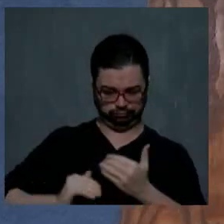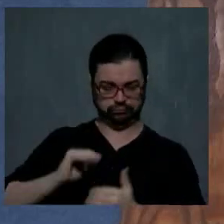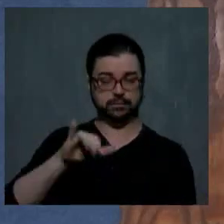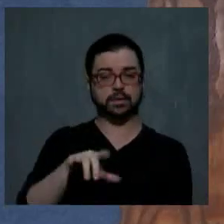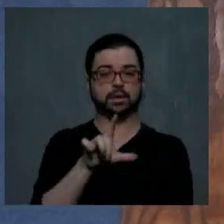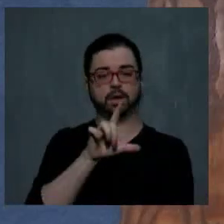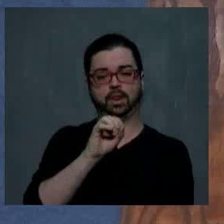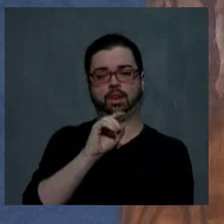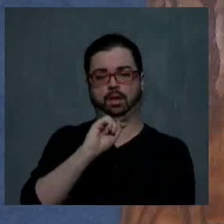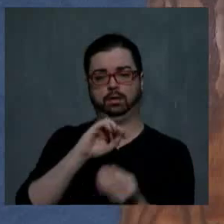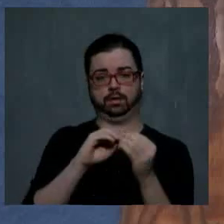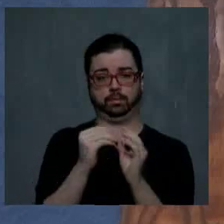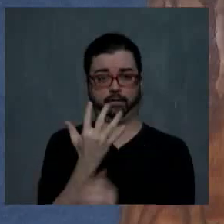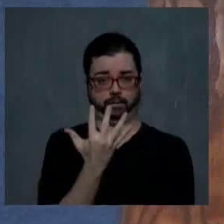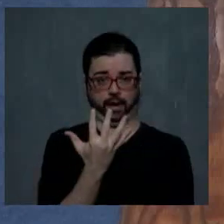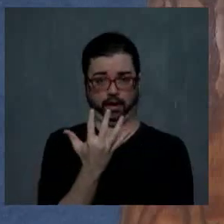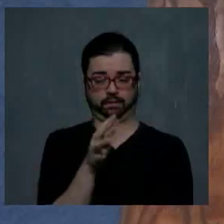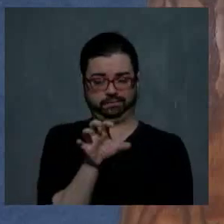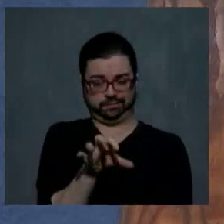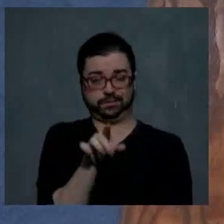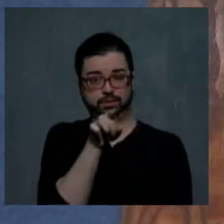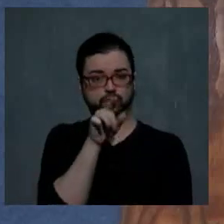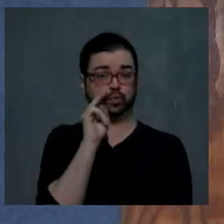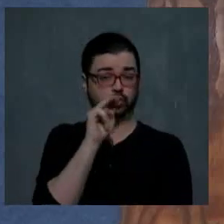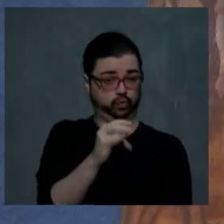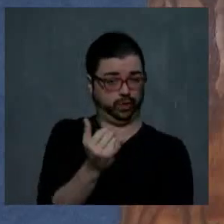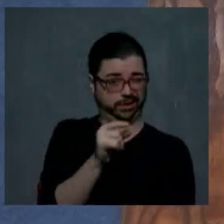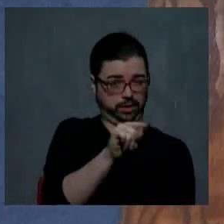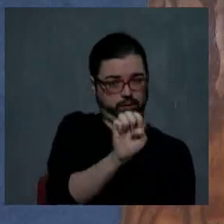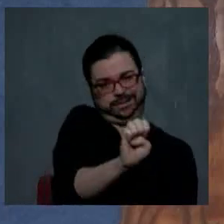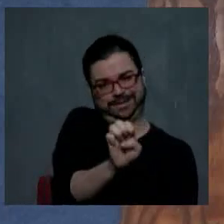is to the east of where you're looking at now,